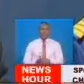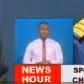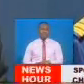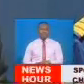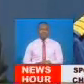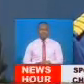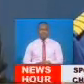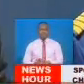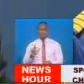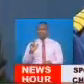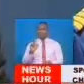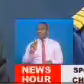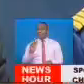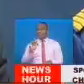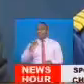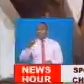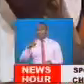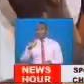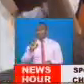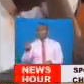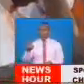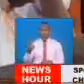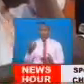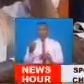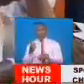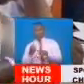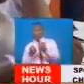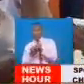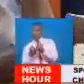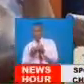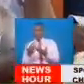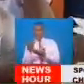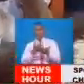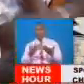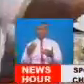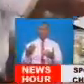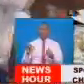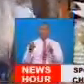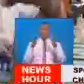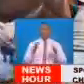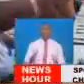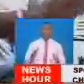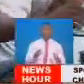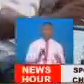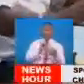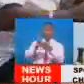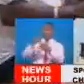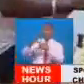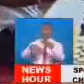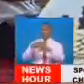sponsor our chess players, some of our chess players, to compete in international World Chess Federation rated tournaments. He